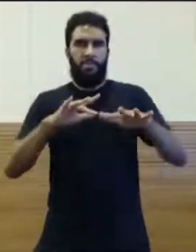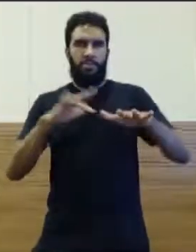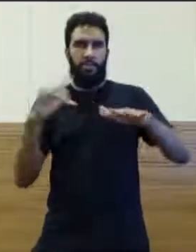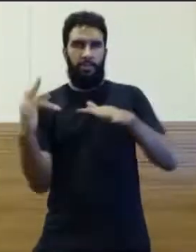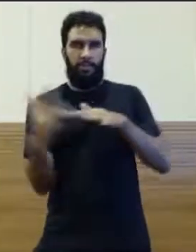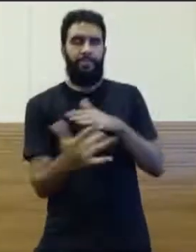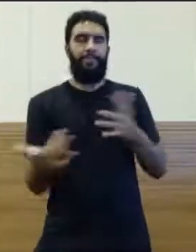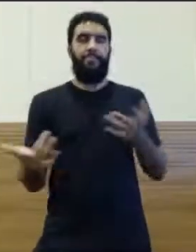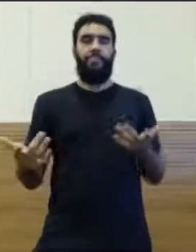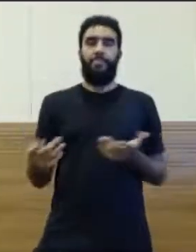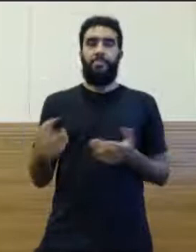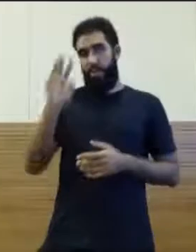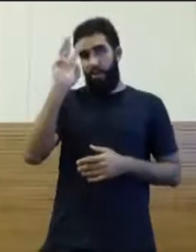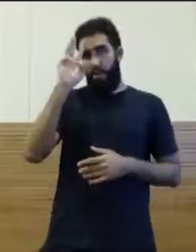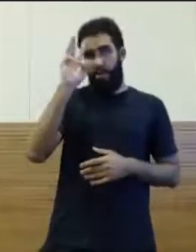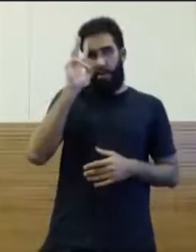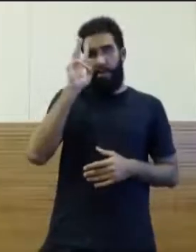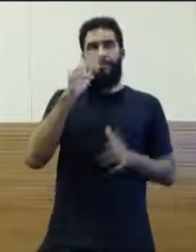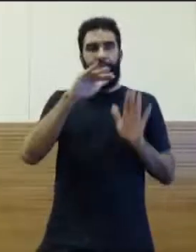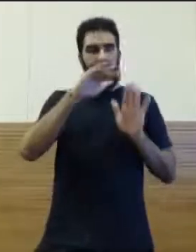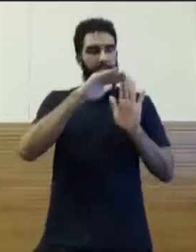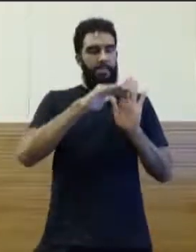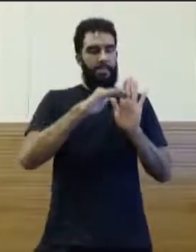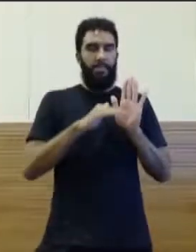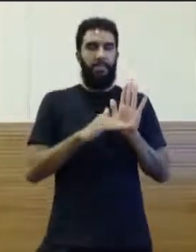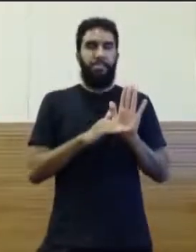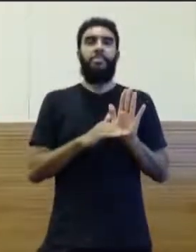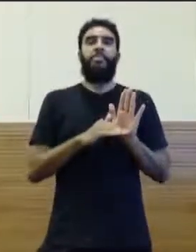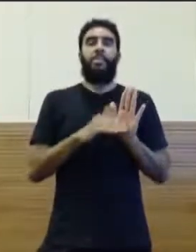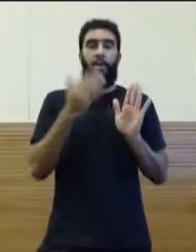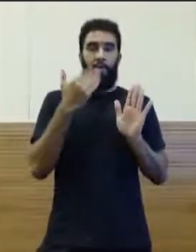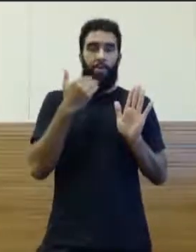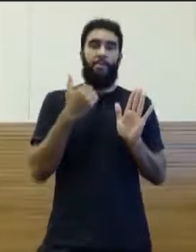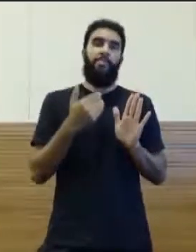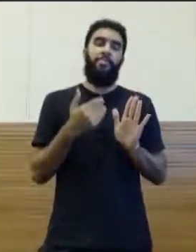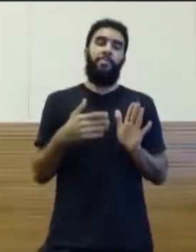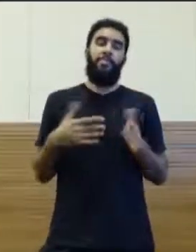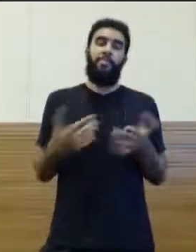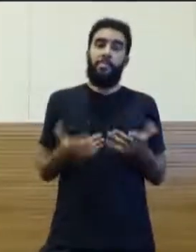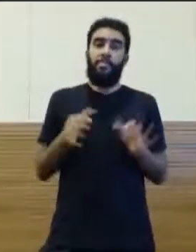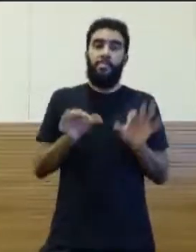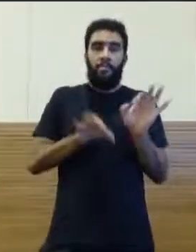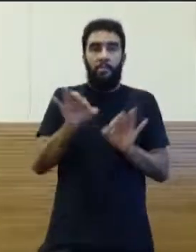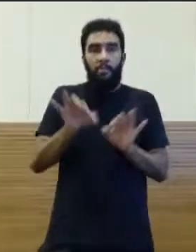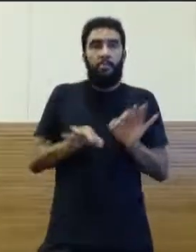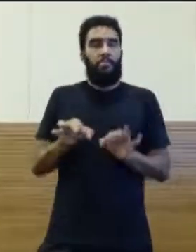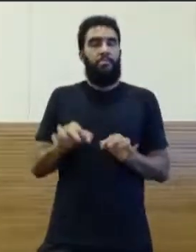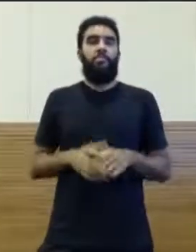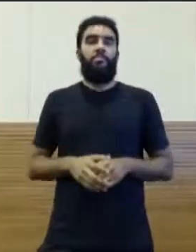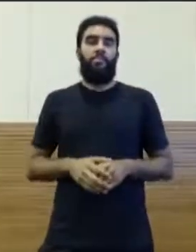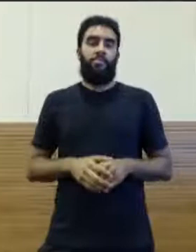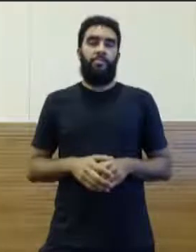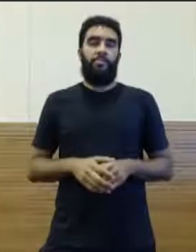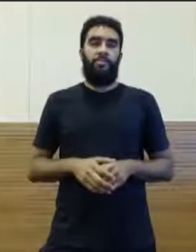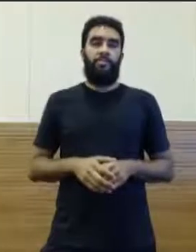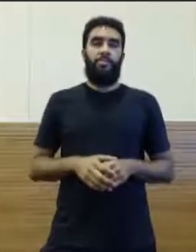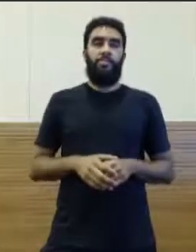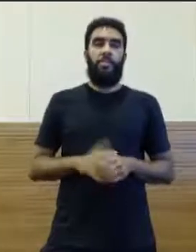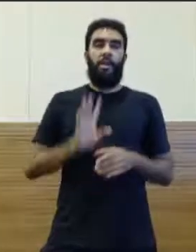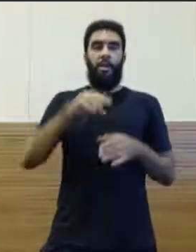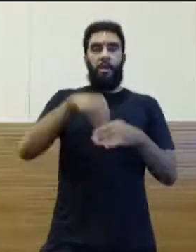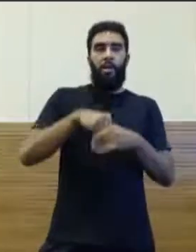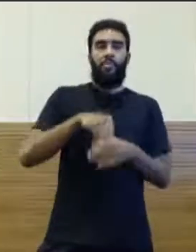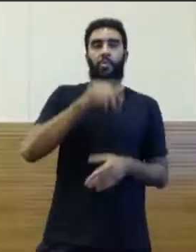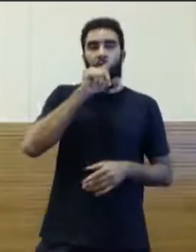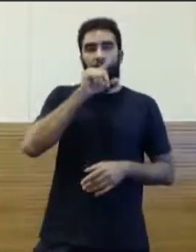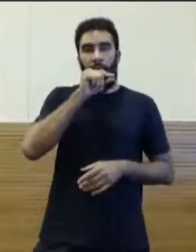to Ecuador Tuesdays, where we would talk about these guidelines. So we did this as a tendency